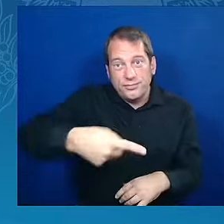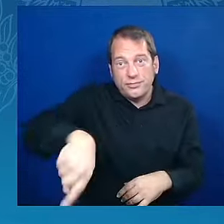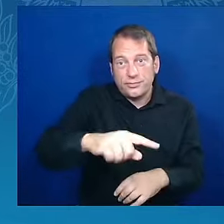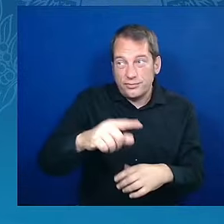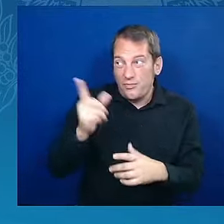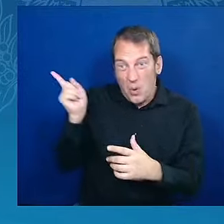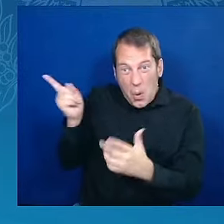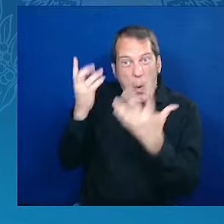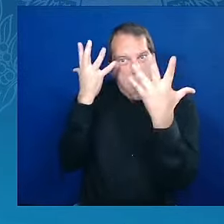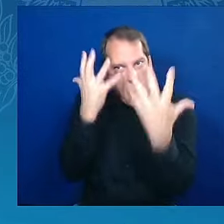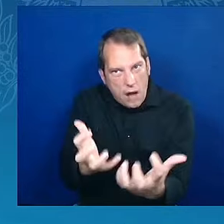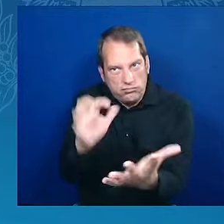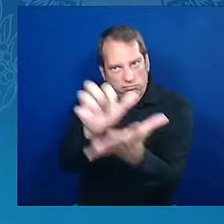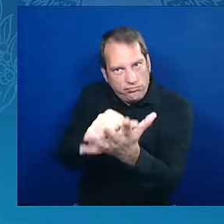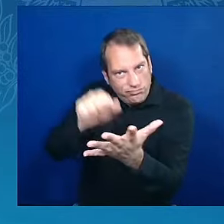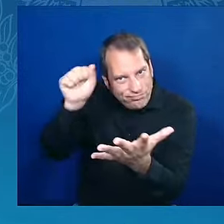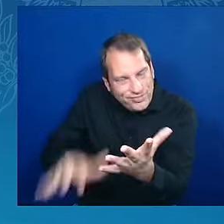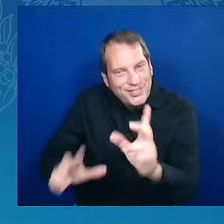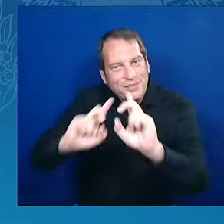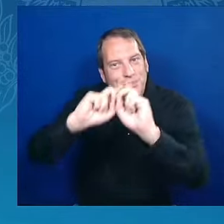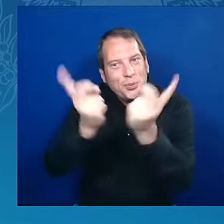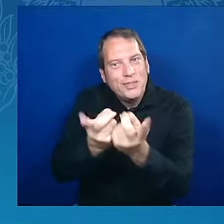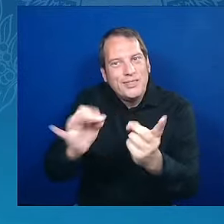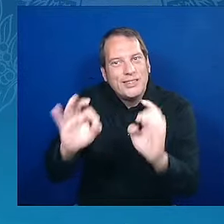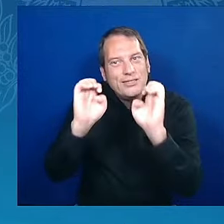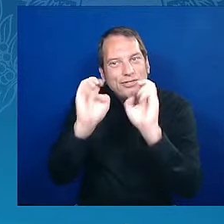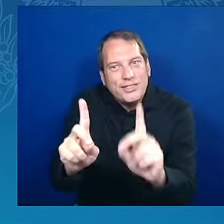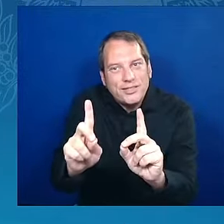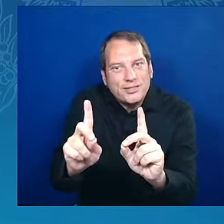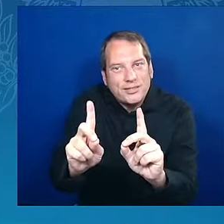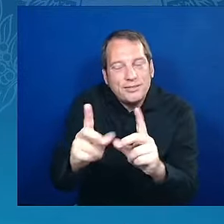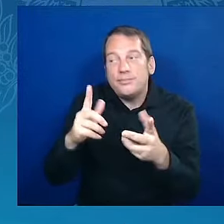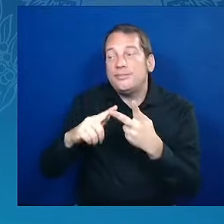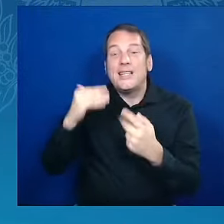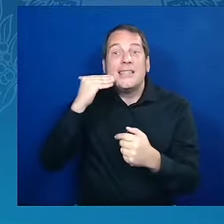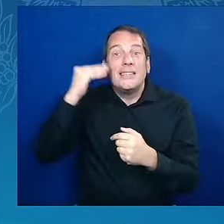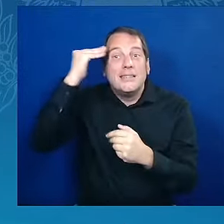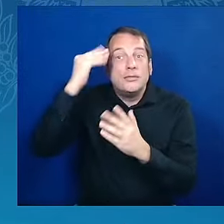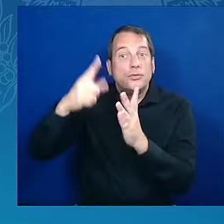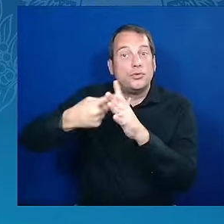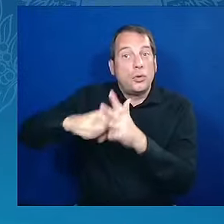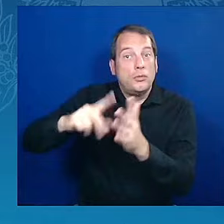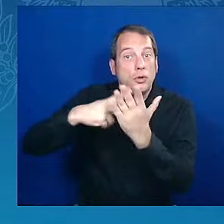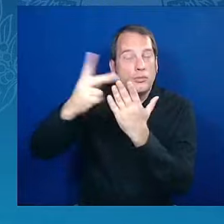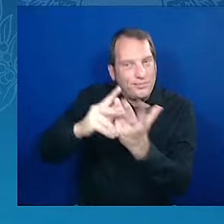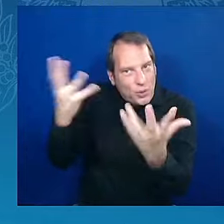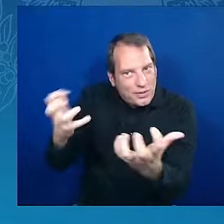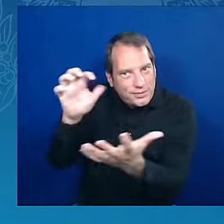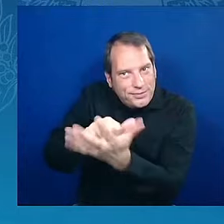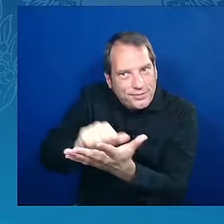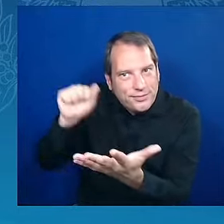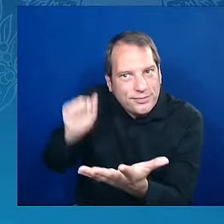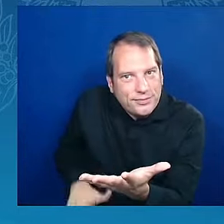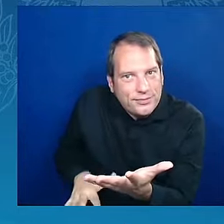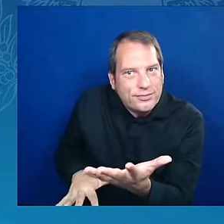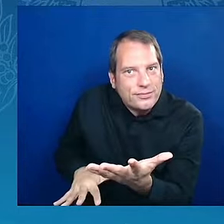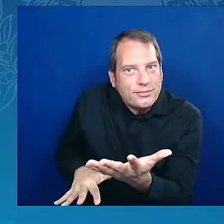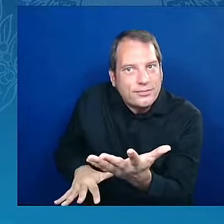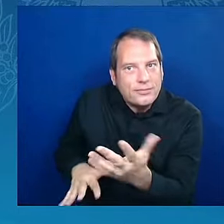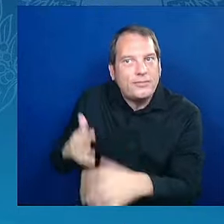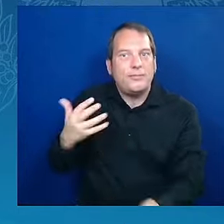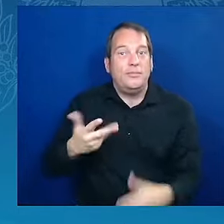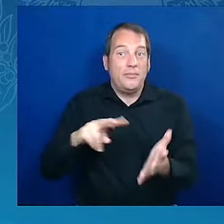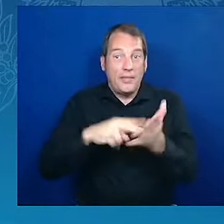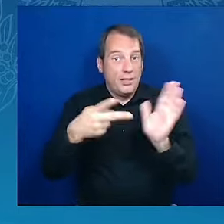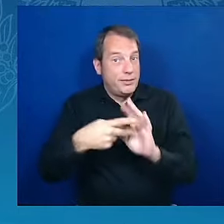which of course would take away preschool from hundreds of thousands of our children. He intends to give tax breaks to